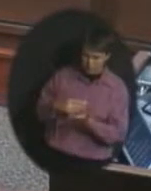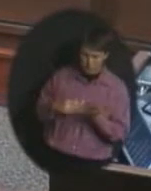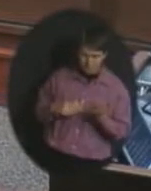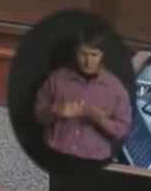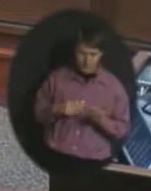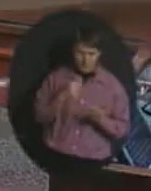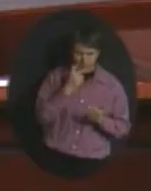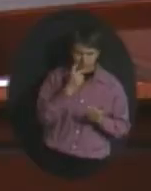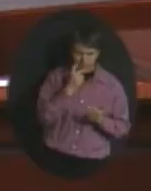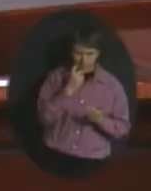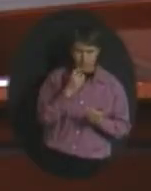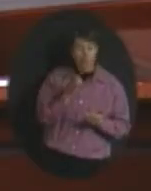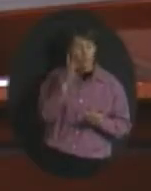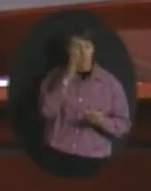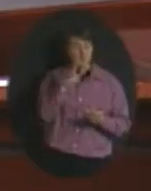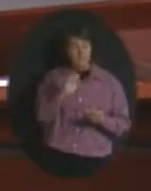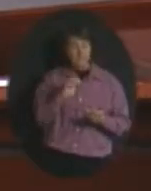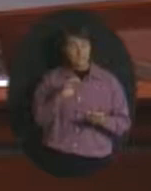It is